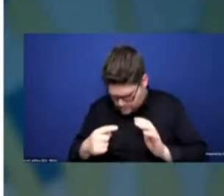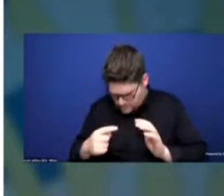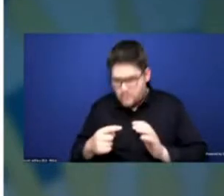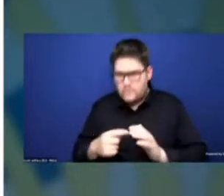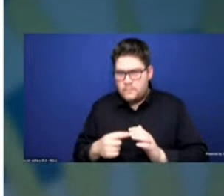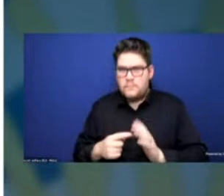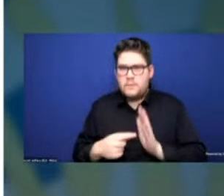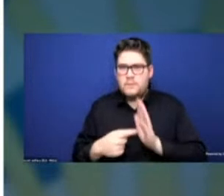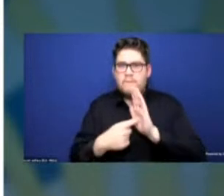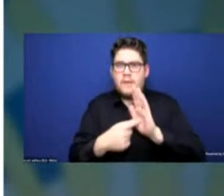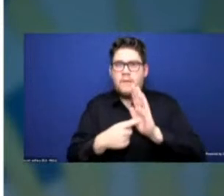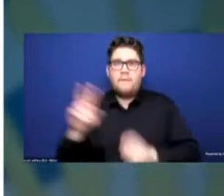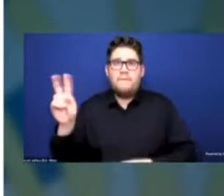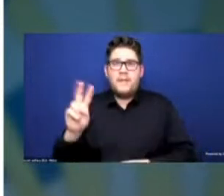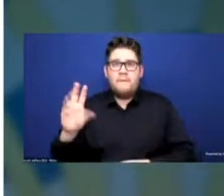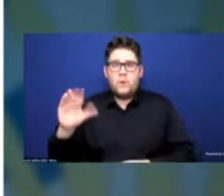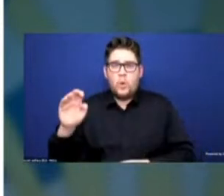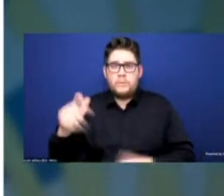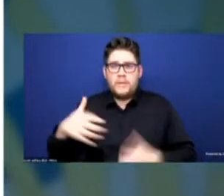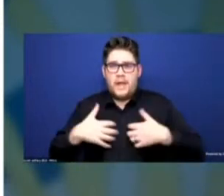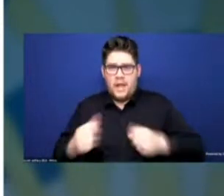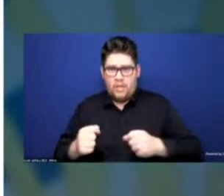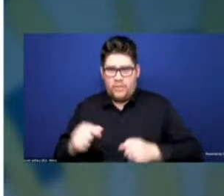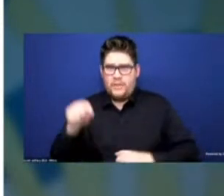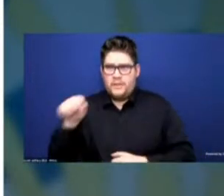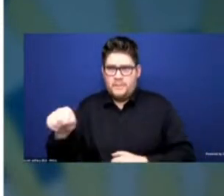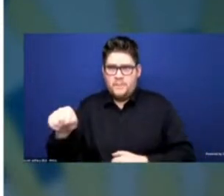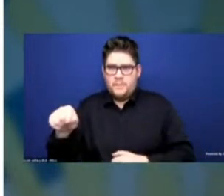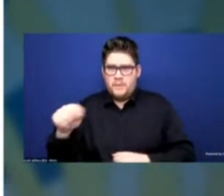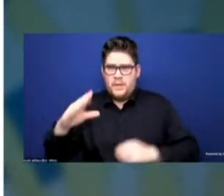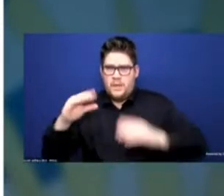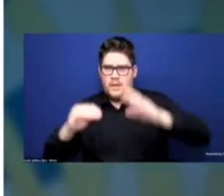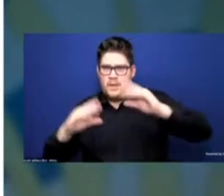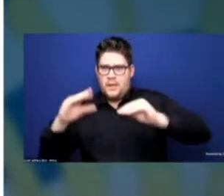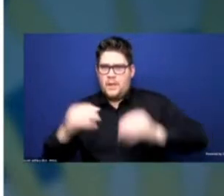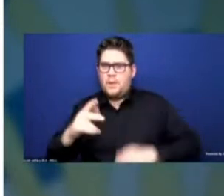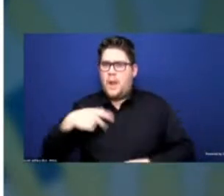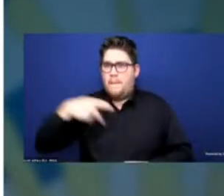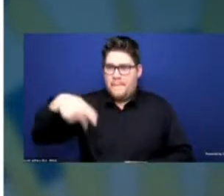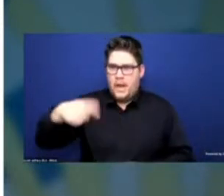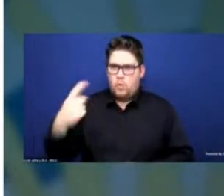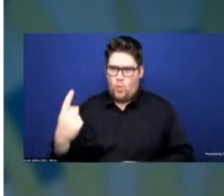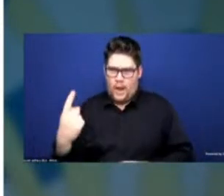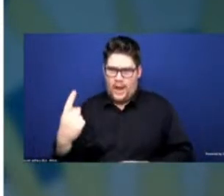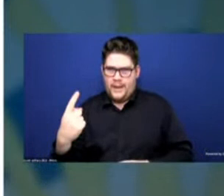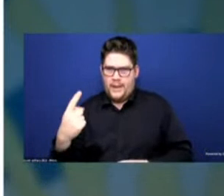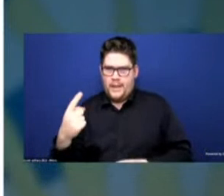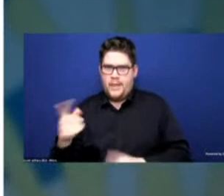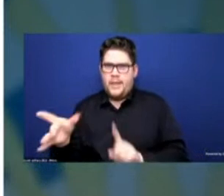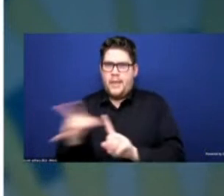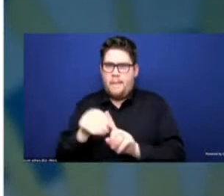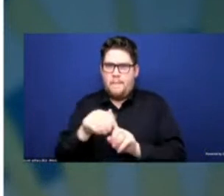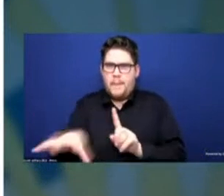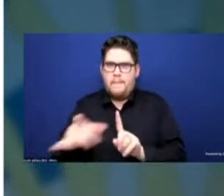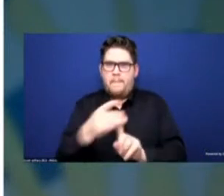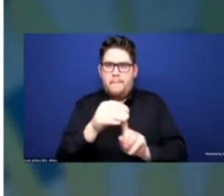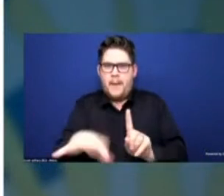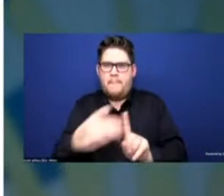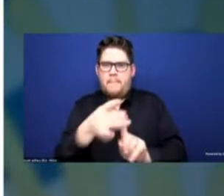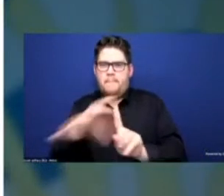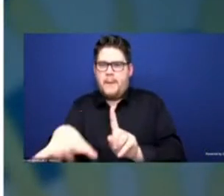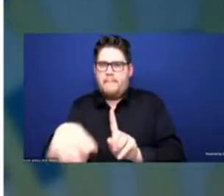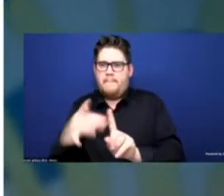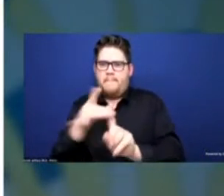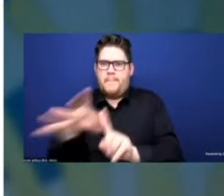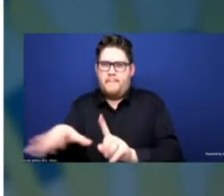different introductions of P1 and transmission chains in different areas of Vancouver Coastal, and in Vancouver